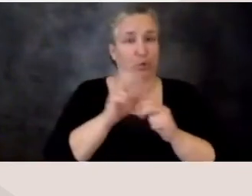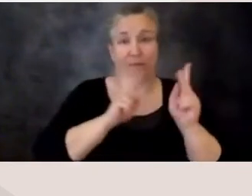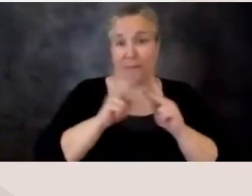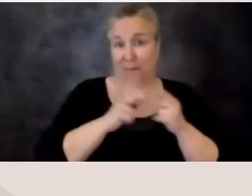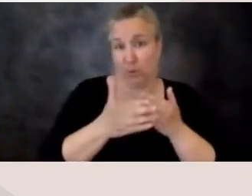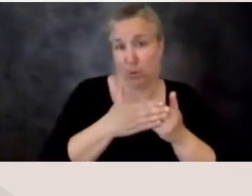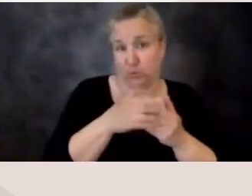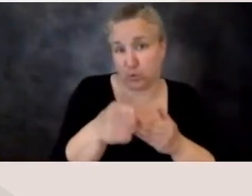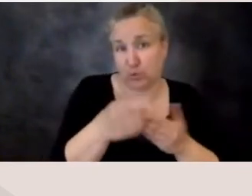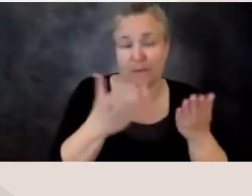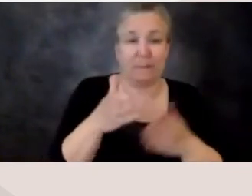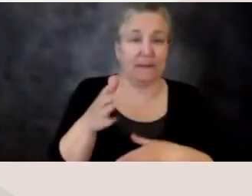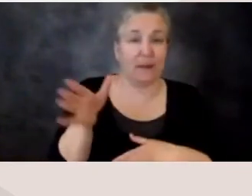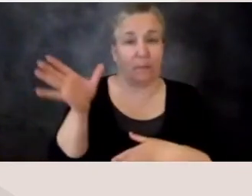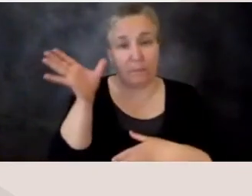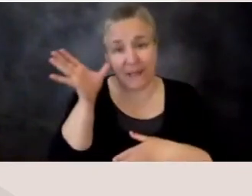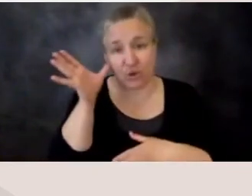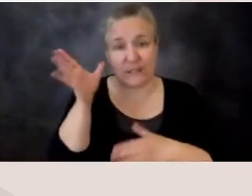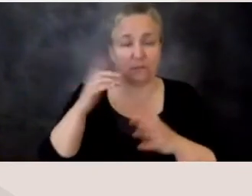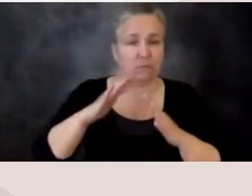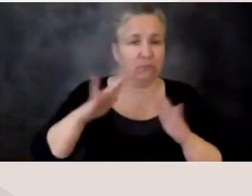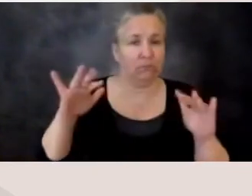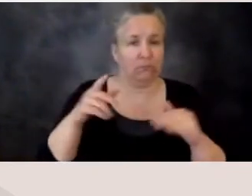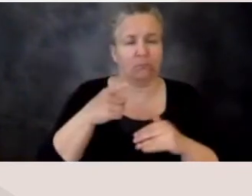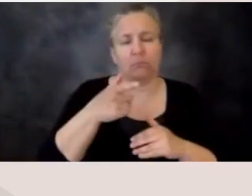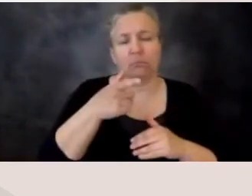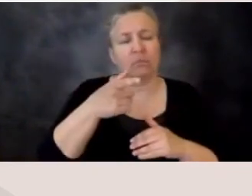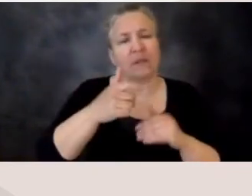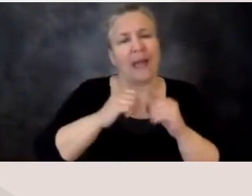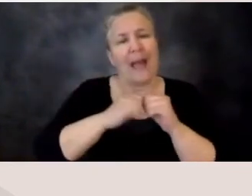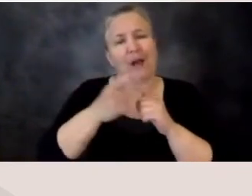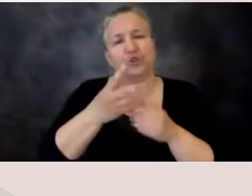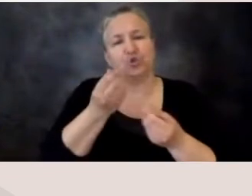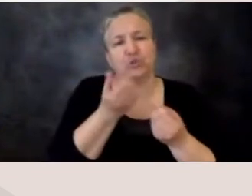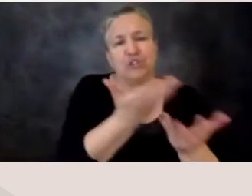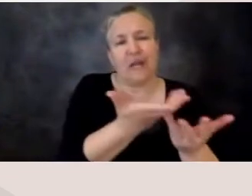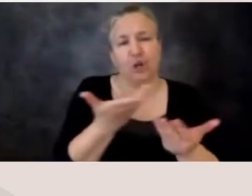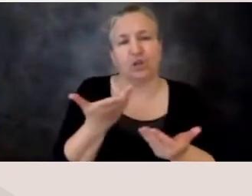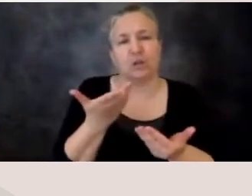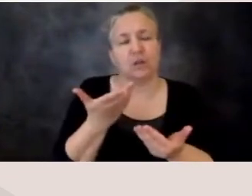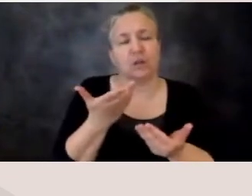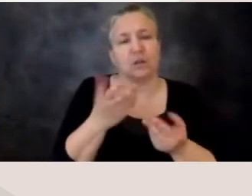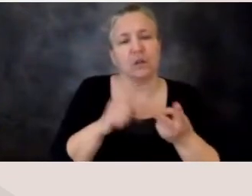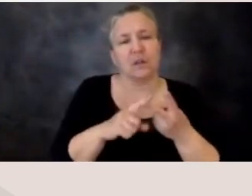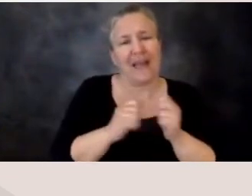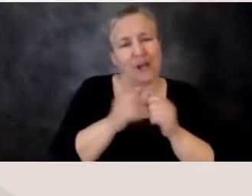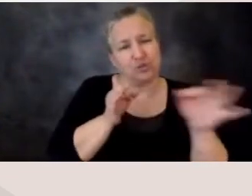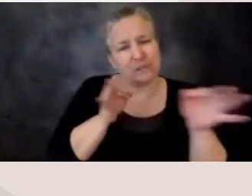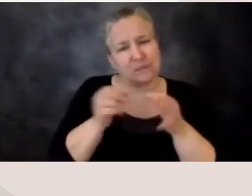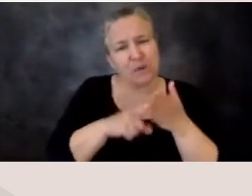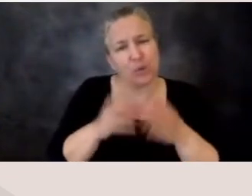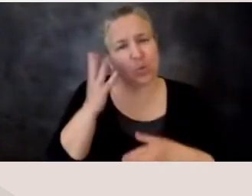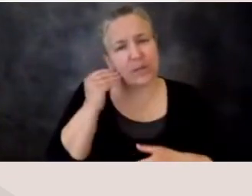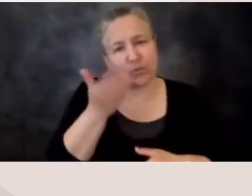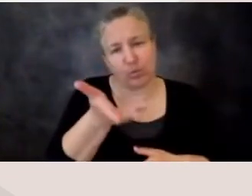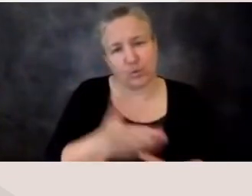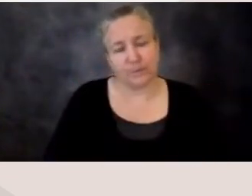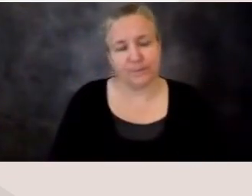you, say a parent, how did you share that diagnosis, and how did you explain what you were going